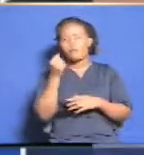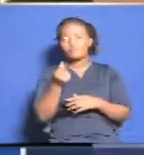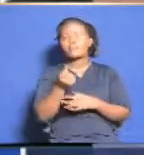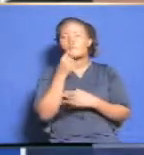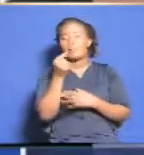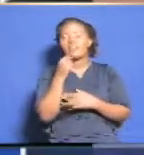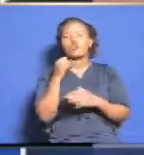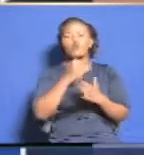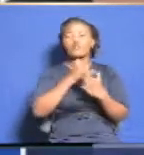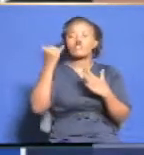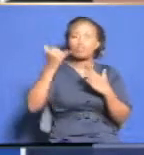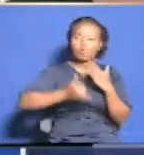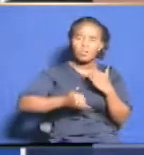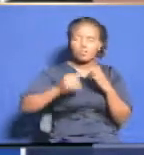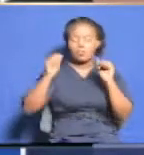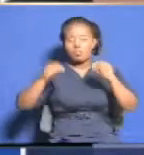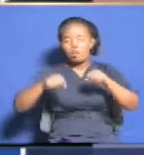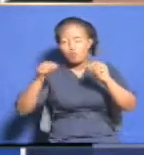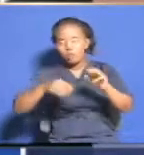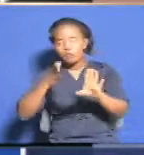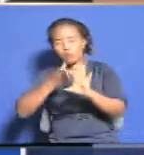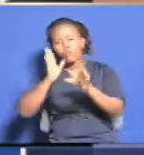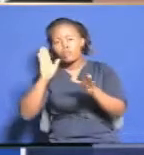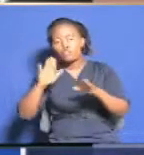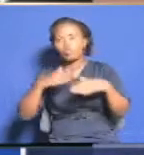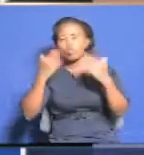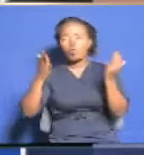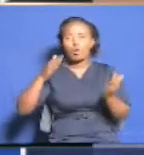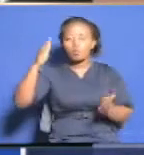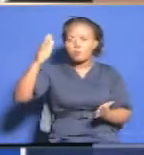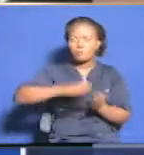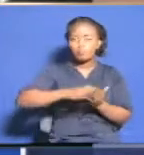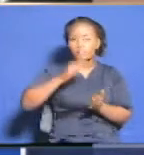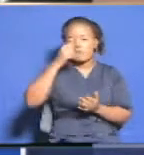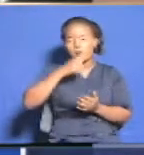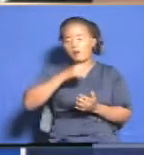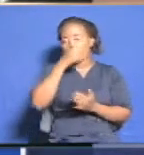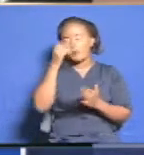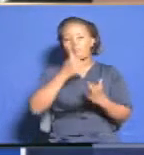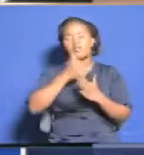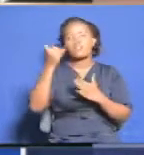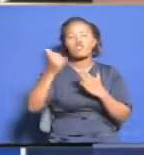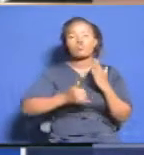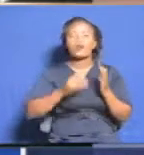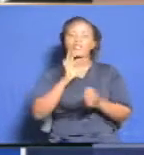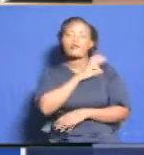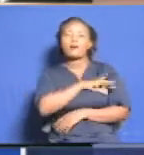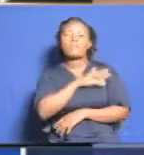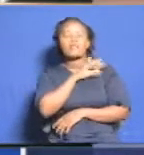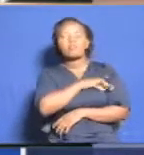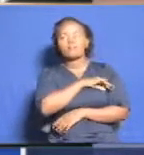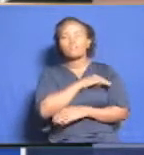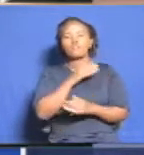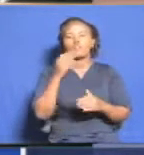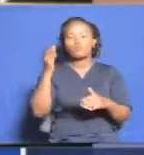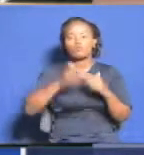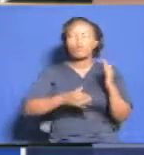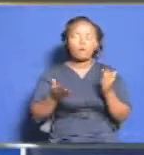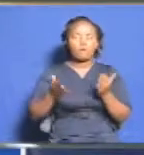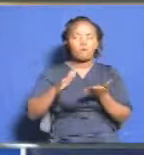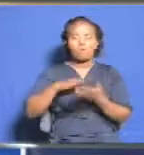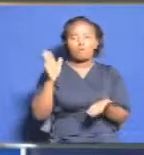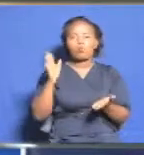may withdraw or considerably reduce private insurance benefits to employees to mitigate rise in labor